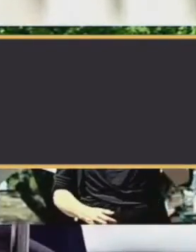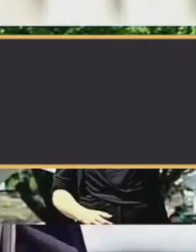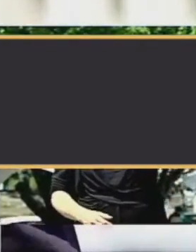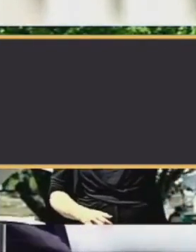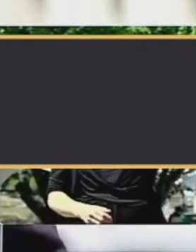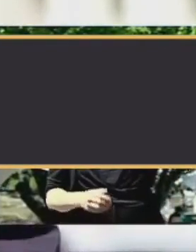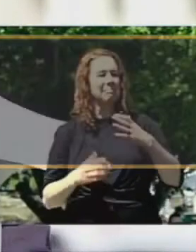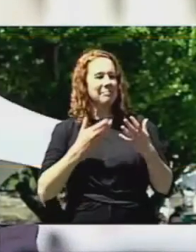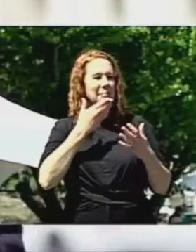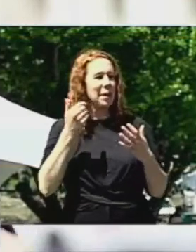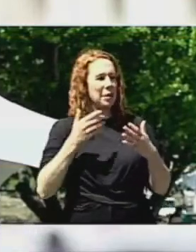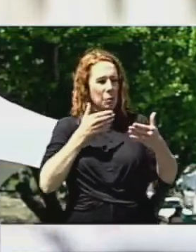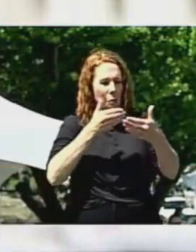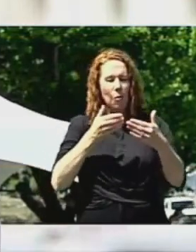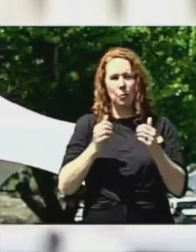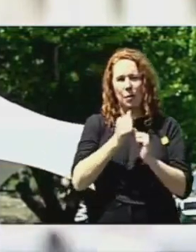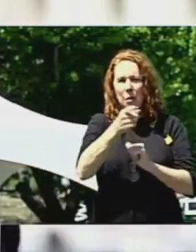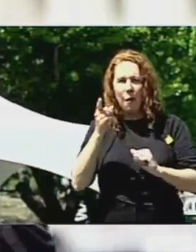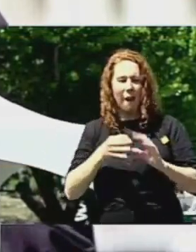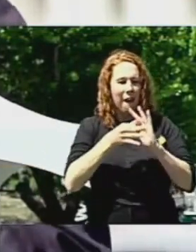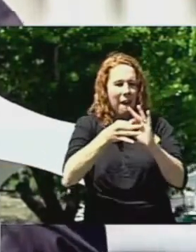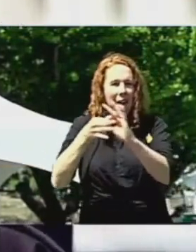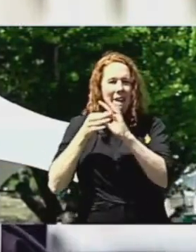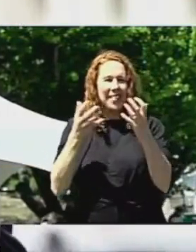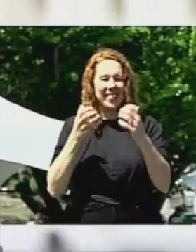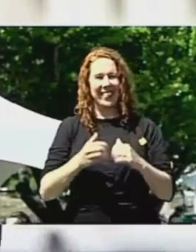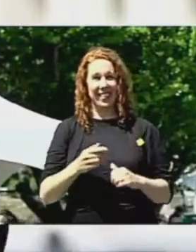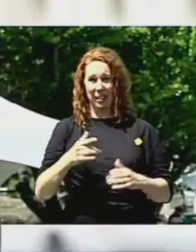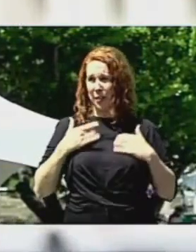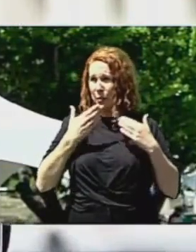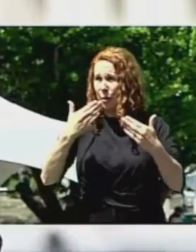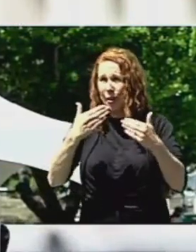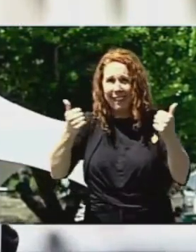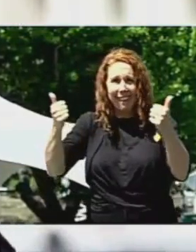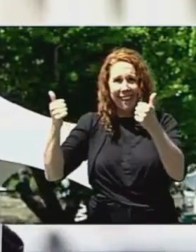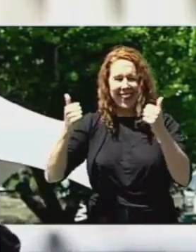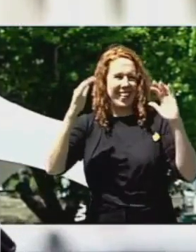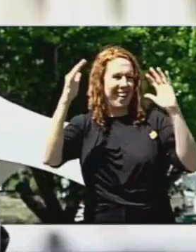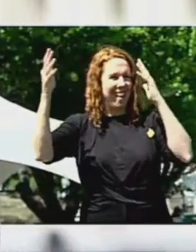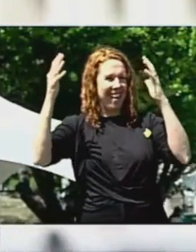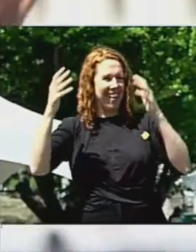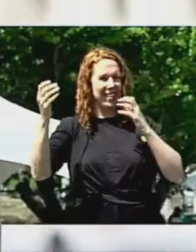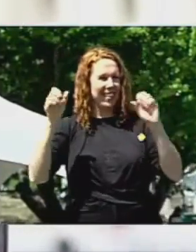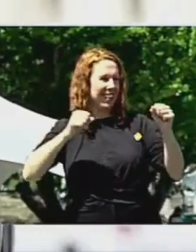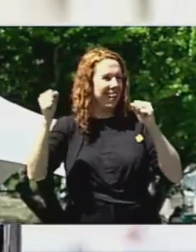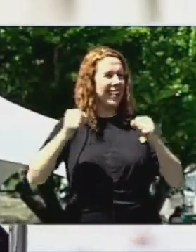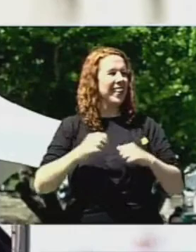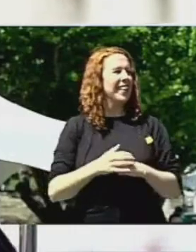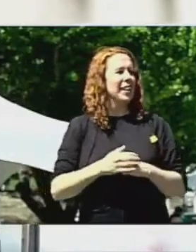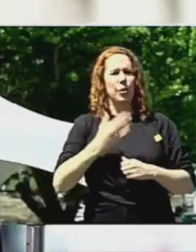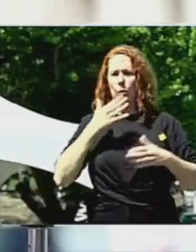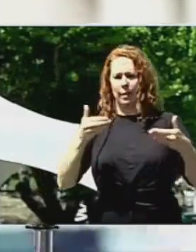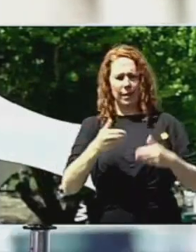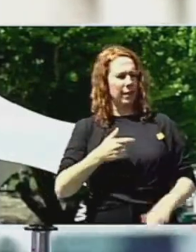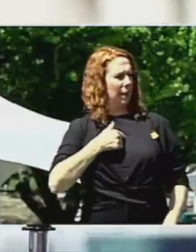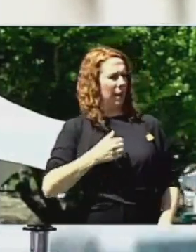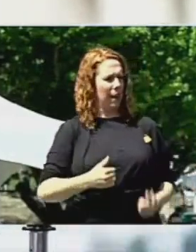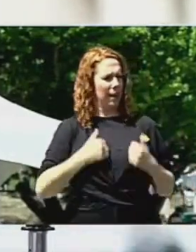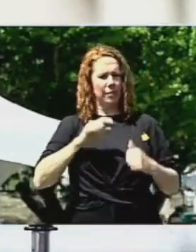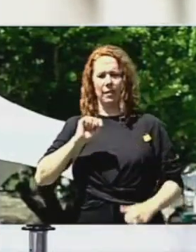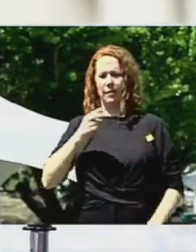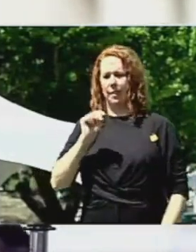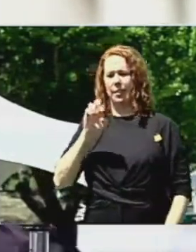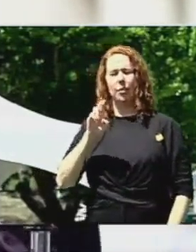Trying to be close with you guys. You guys feeling good? Yeah. I love that introduction. I think I live in Thunder Bay